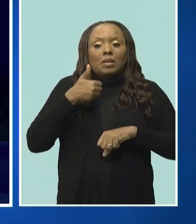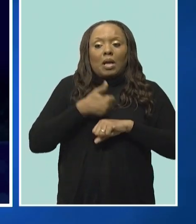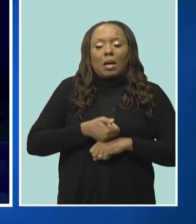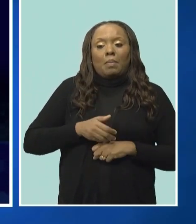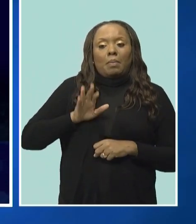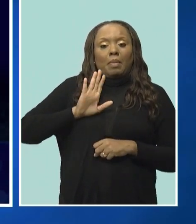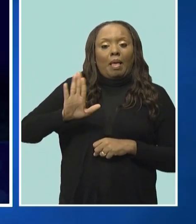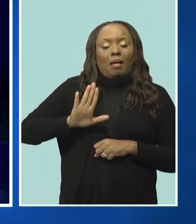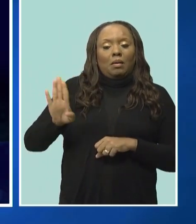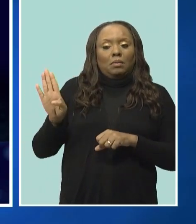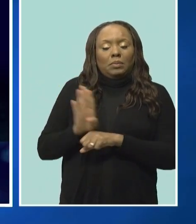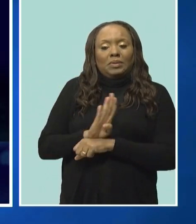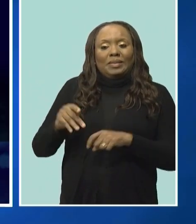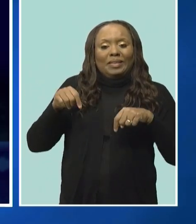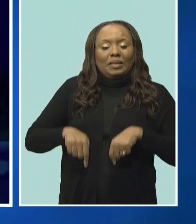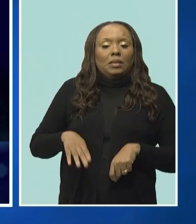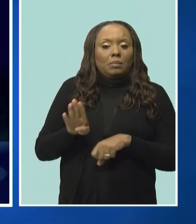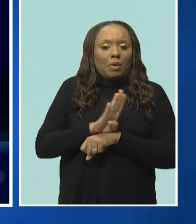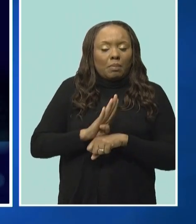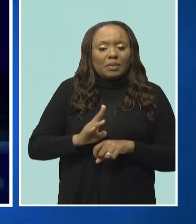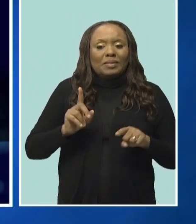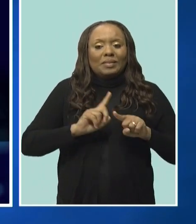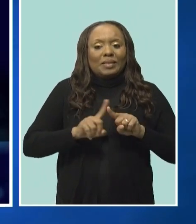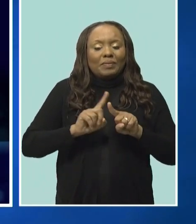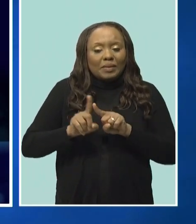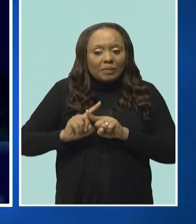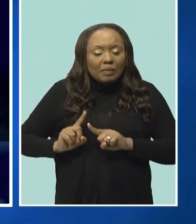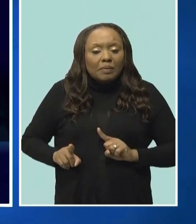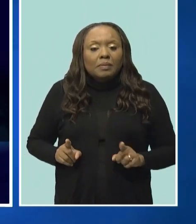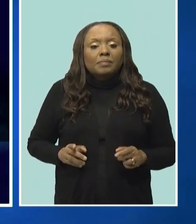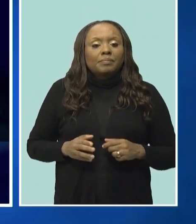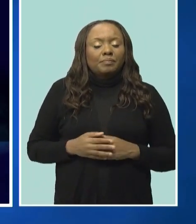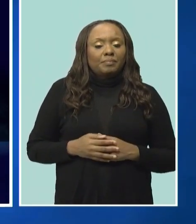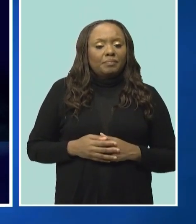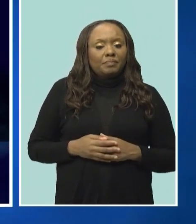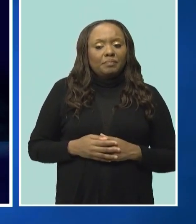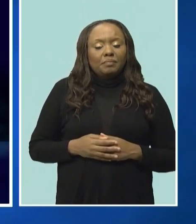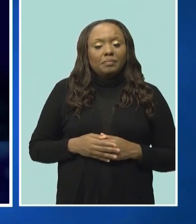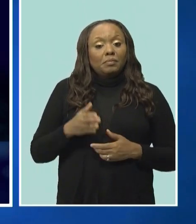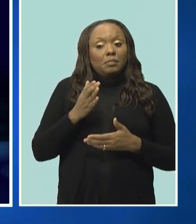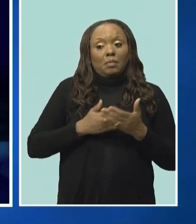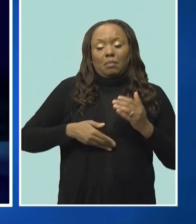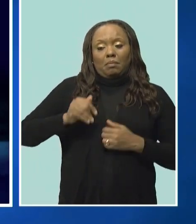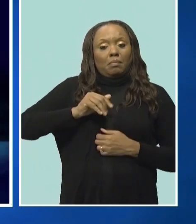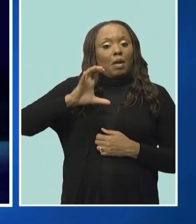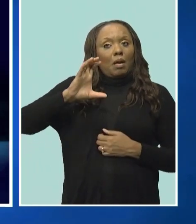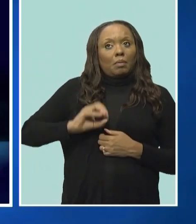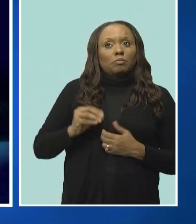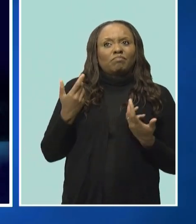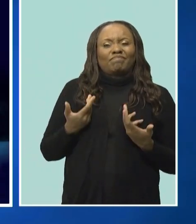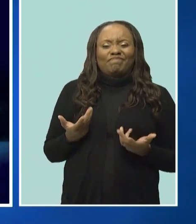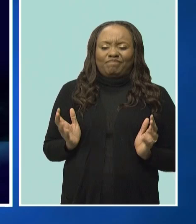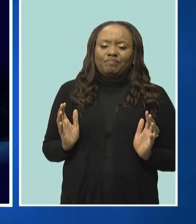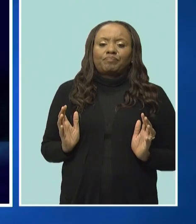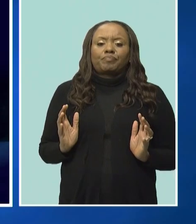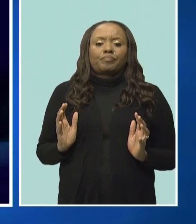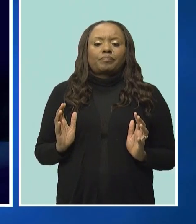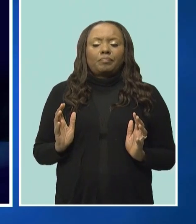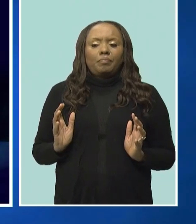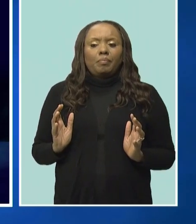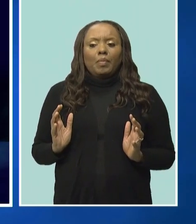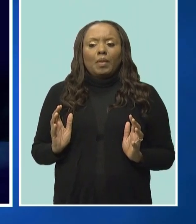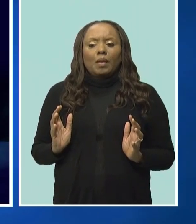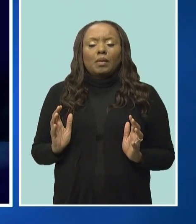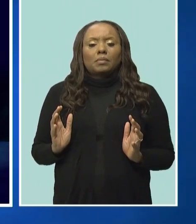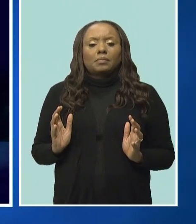in Barbados for different reasons in different fields. There are companies that have already sought various